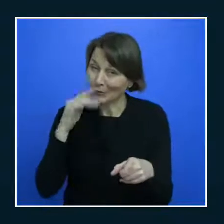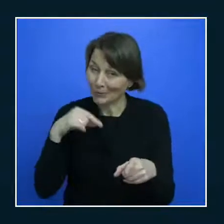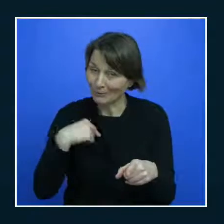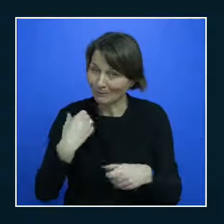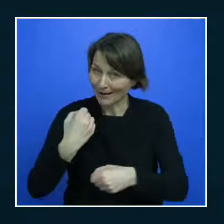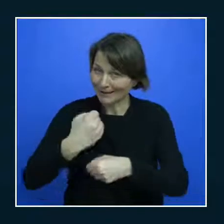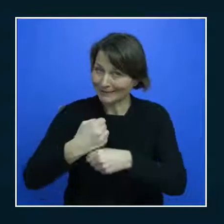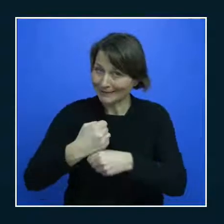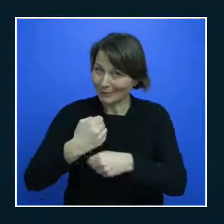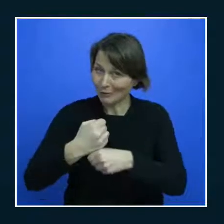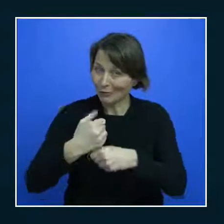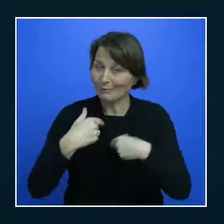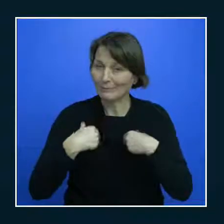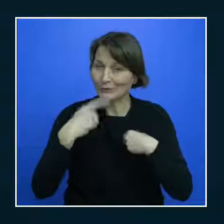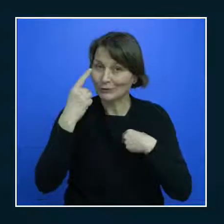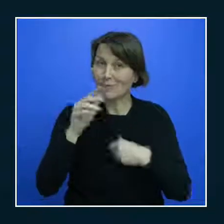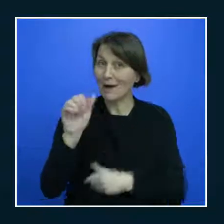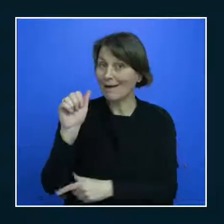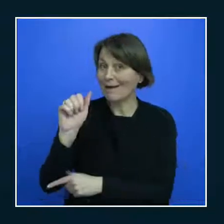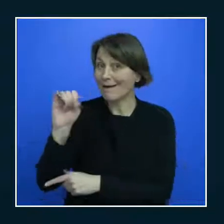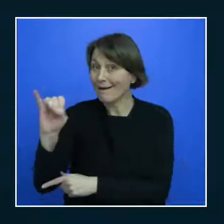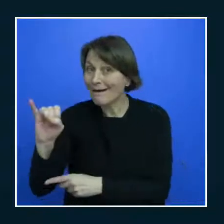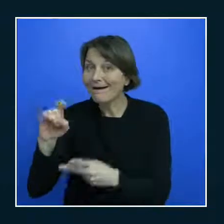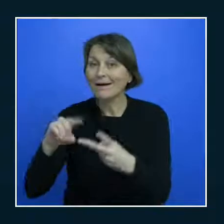machine learning, right? And Donna's is Power Platform.